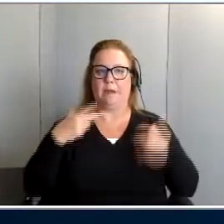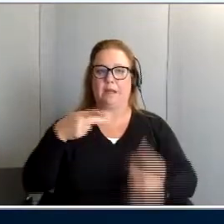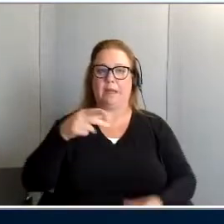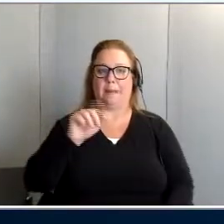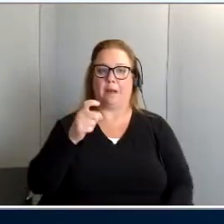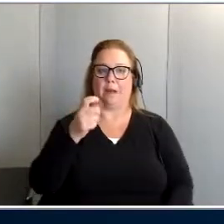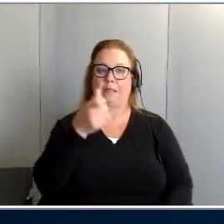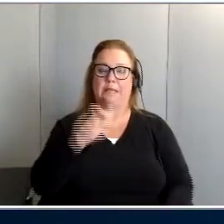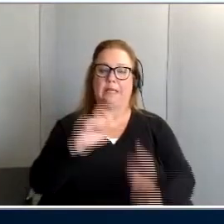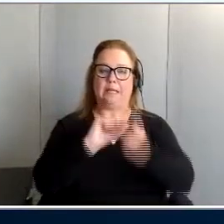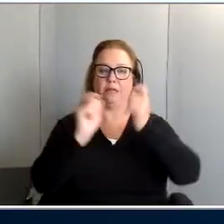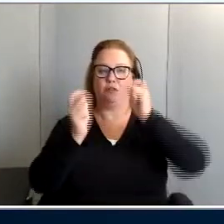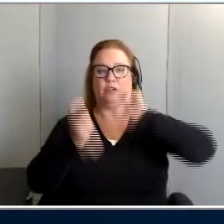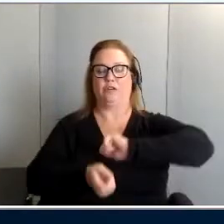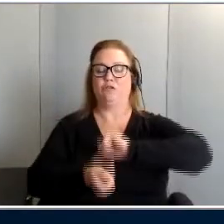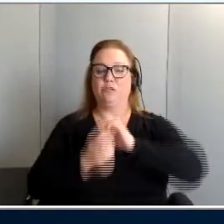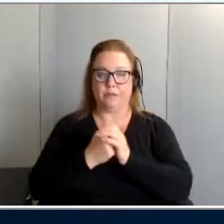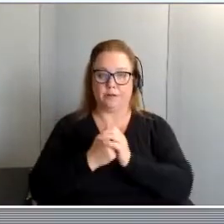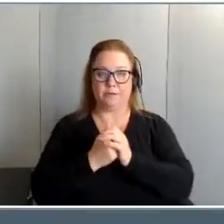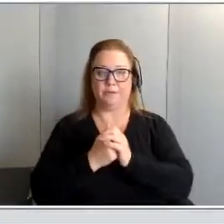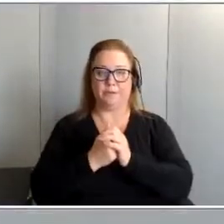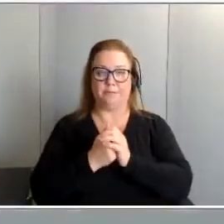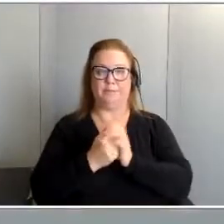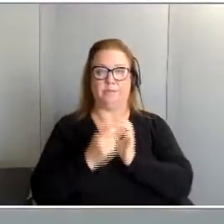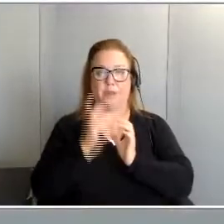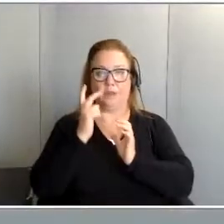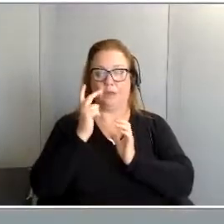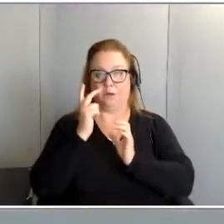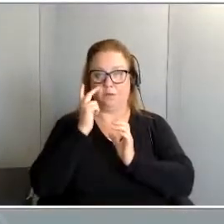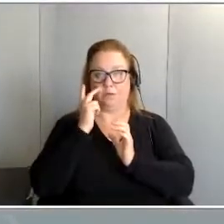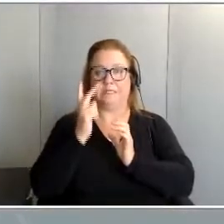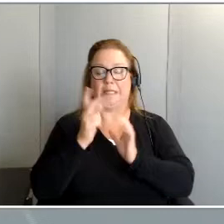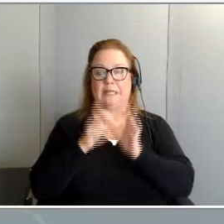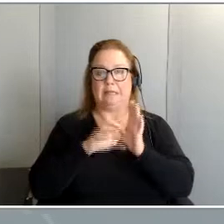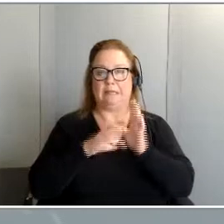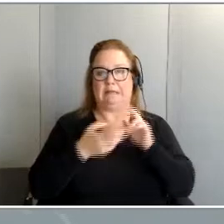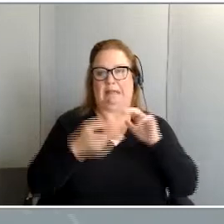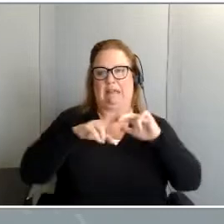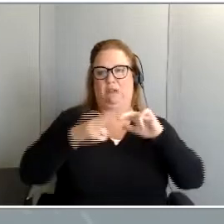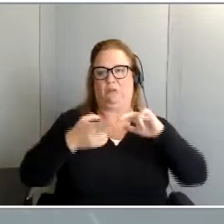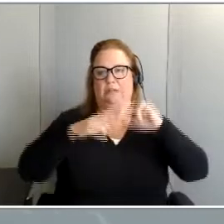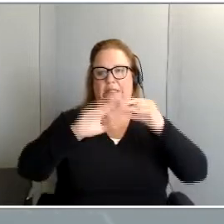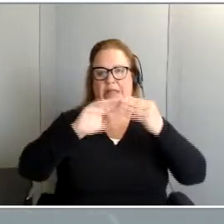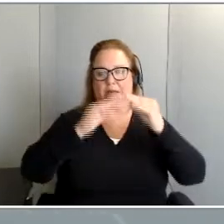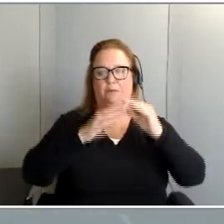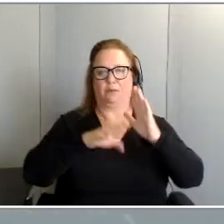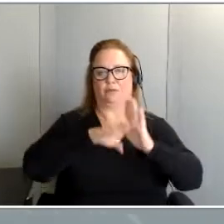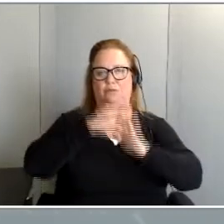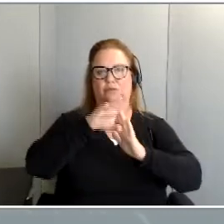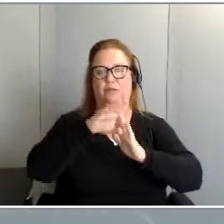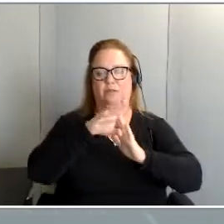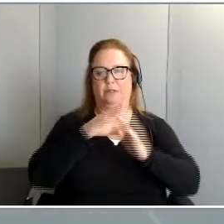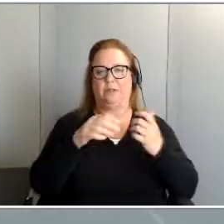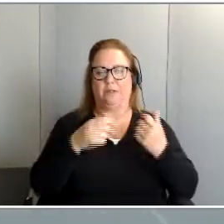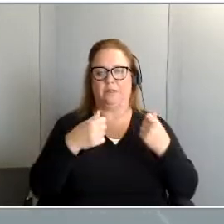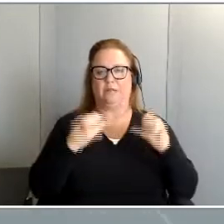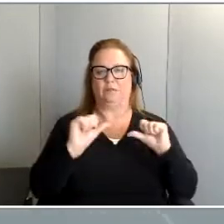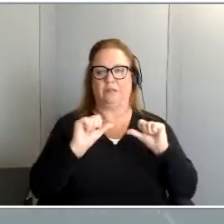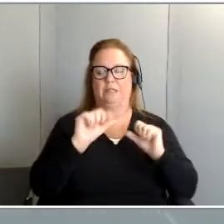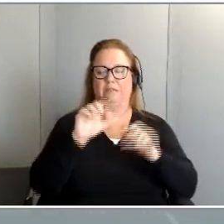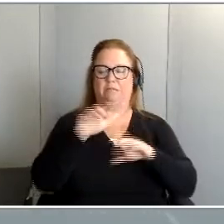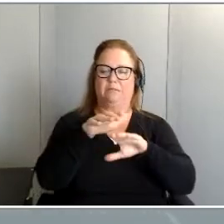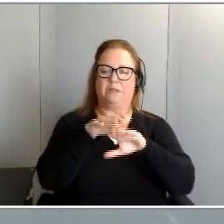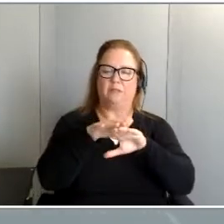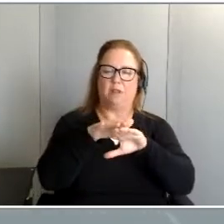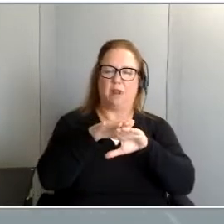you know, we're still seeing a little bit of an increase in the case count, but overall that trend has continued to slow down, which is a